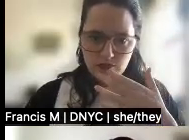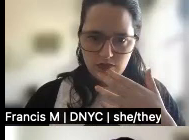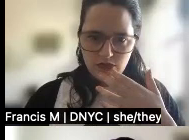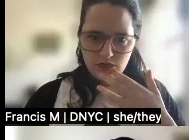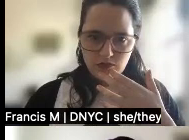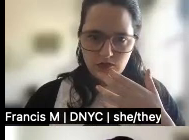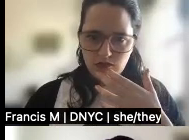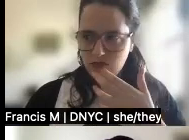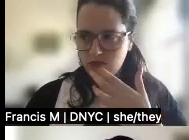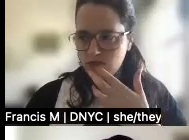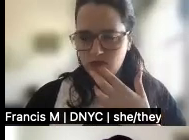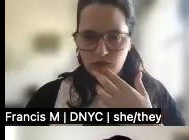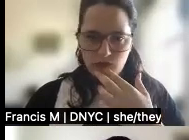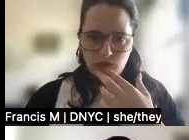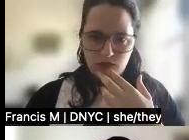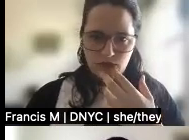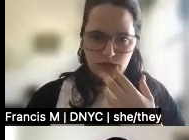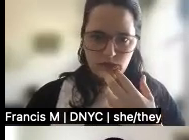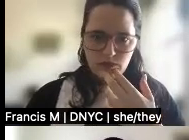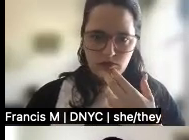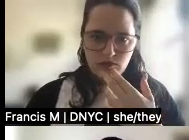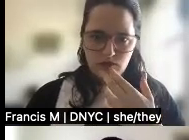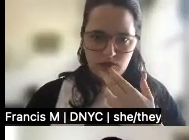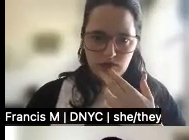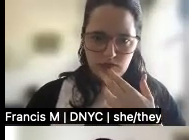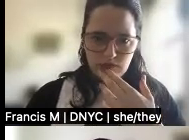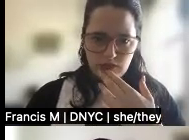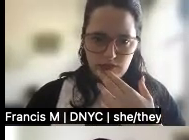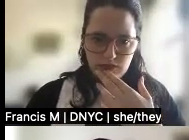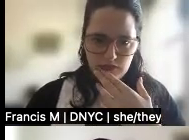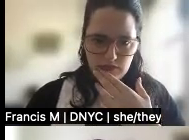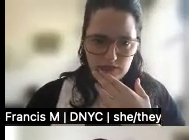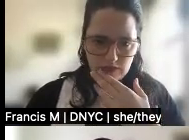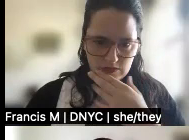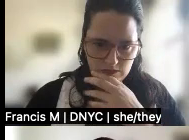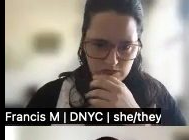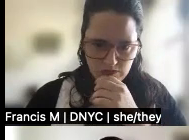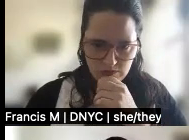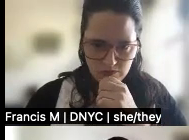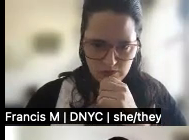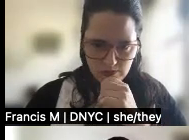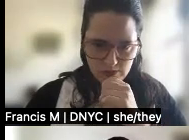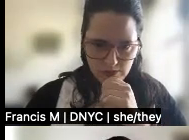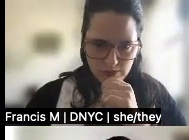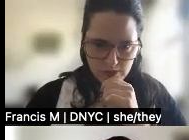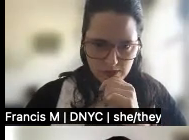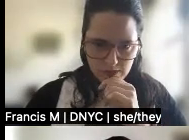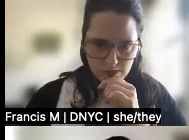125 different organizations. Dance NYC was able to raise a total of